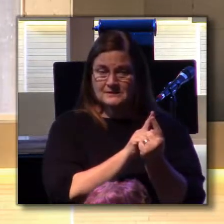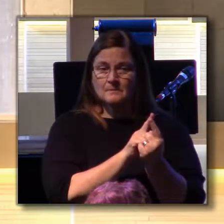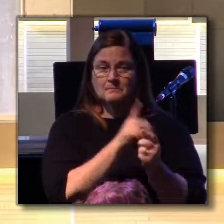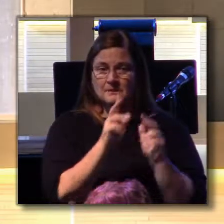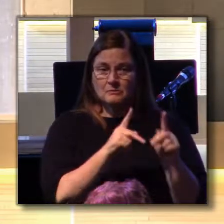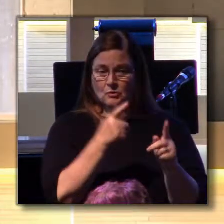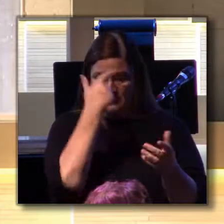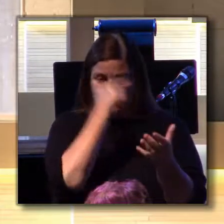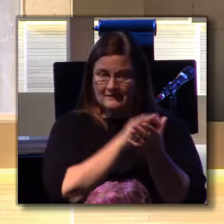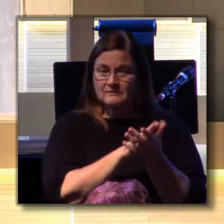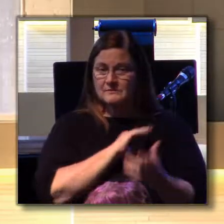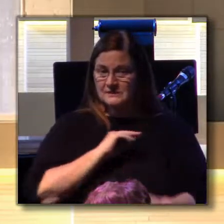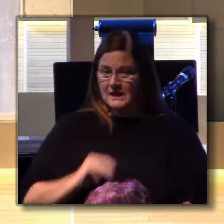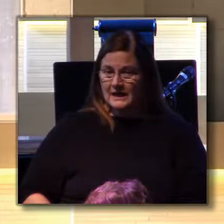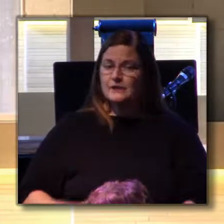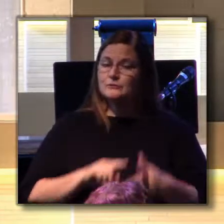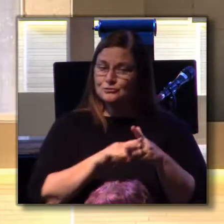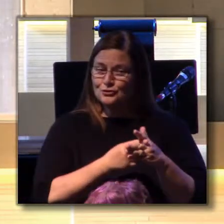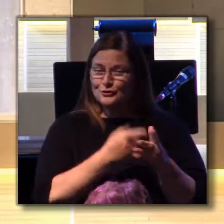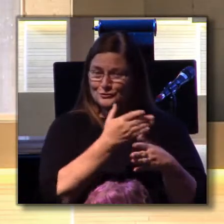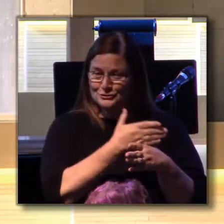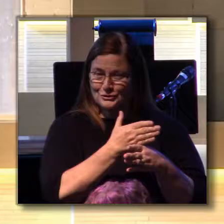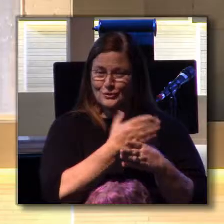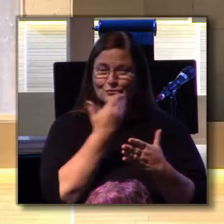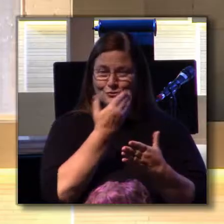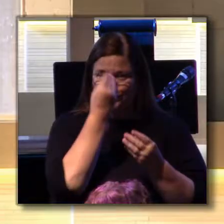began to share the good news with him.